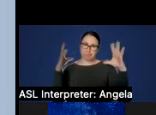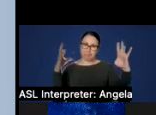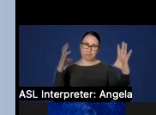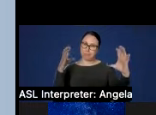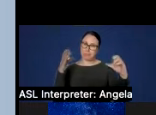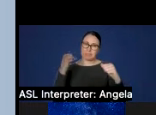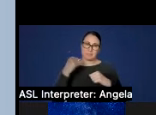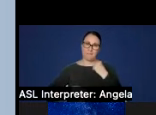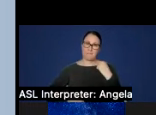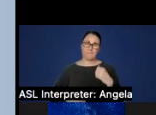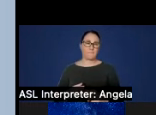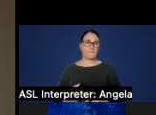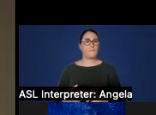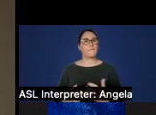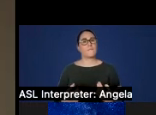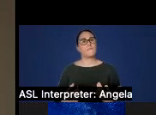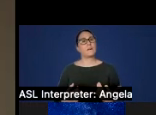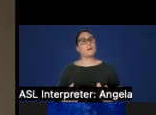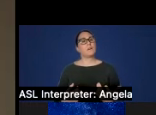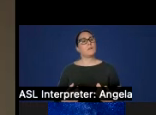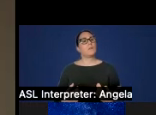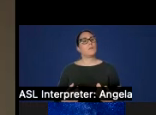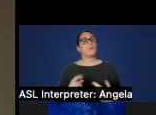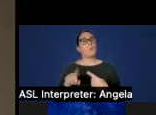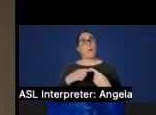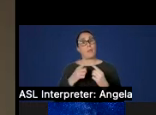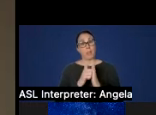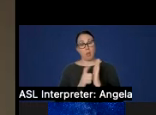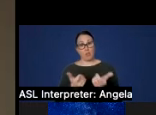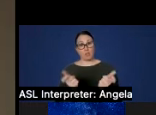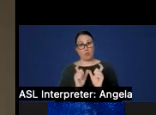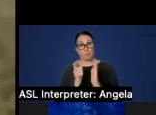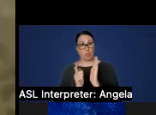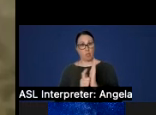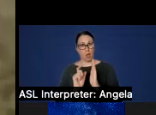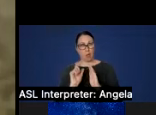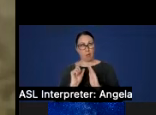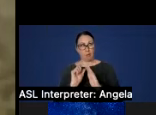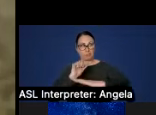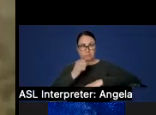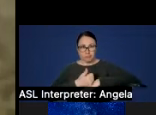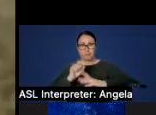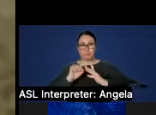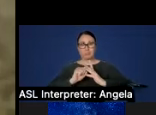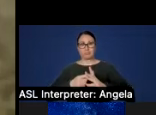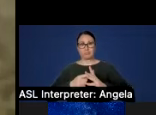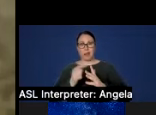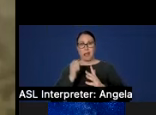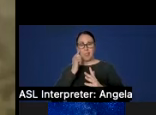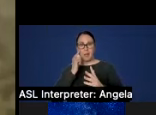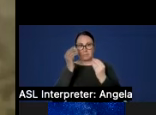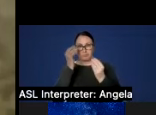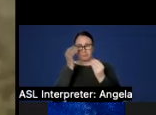When the Tribal Law and Order Act took effect, I remember thinking, how are we going to do this? We didn't have